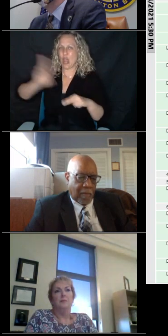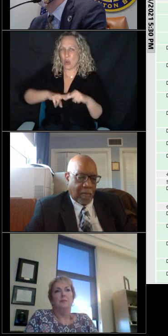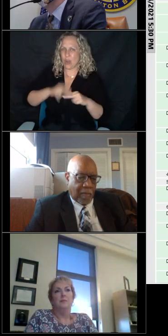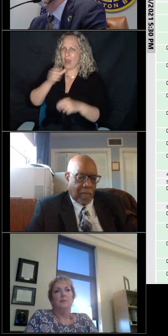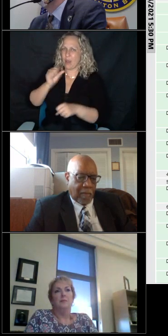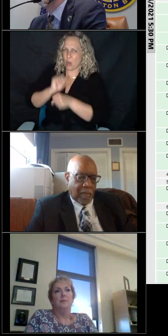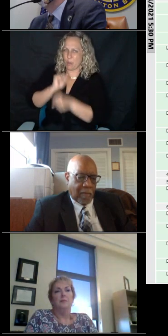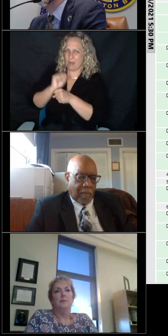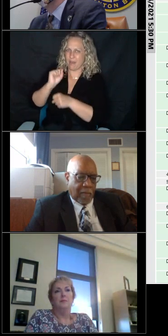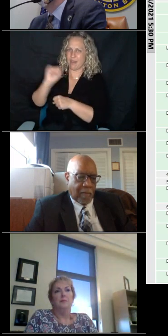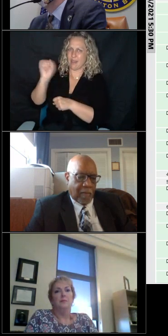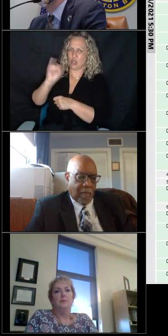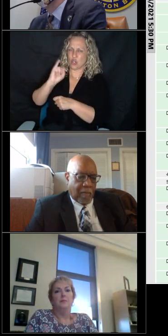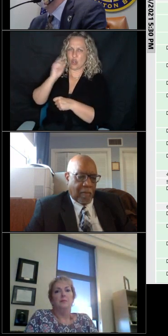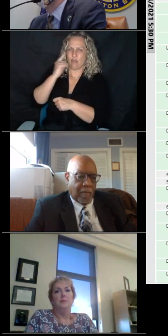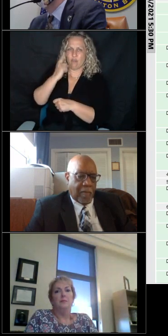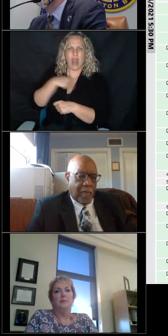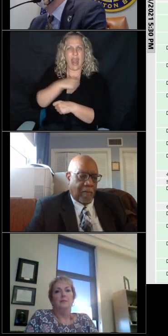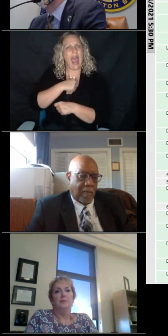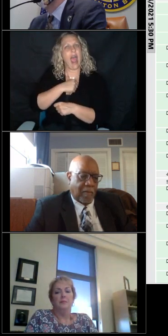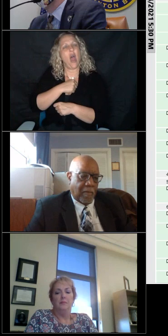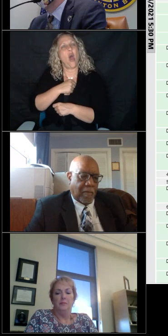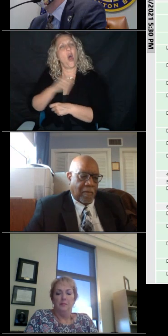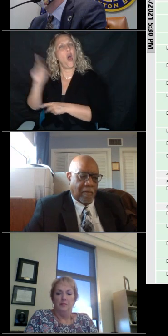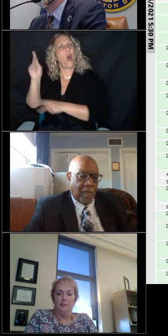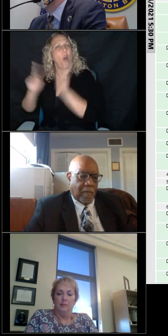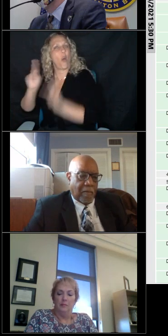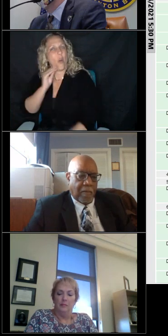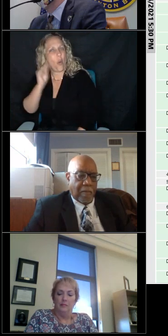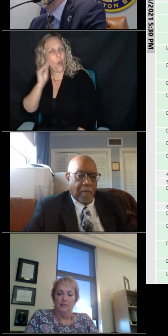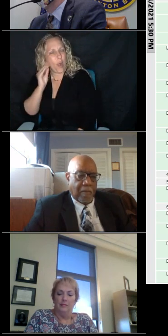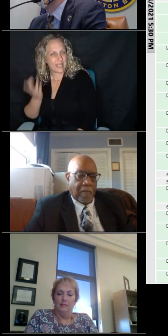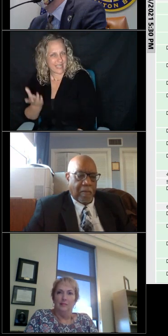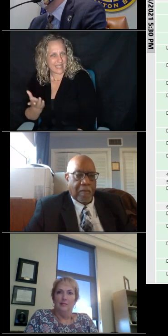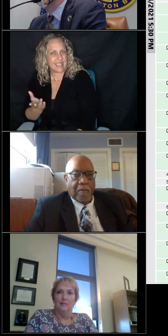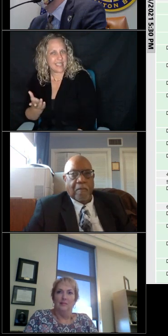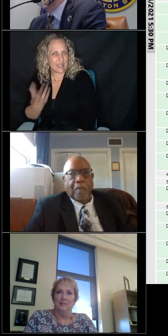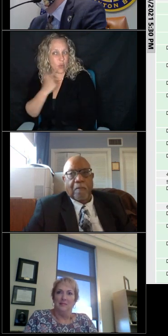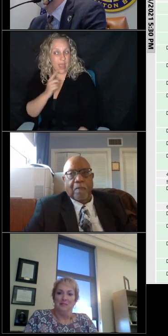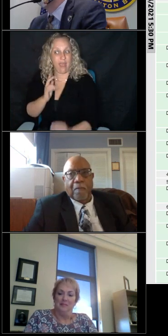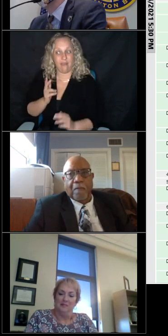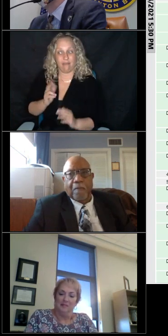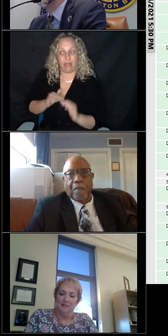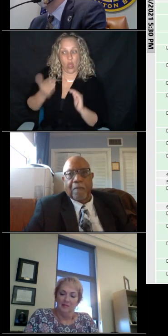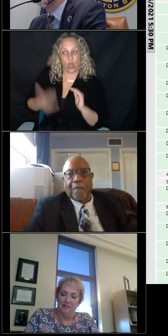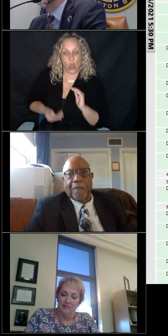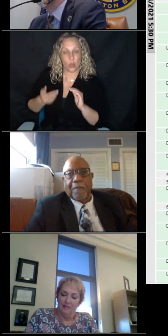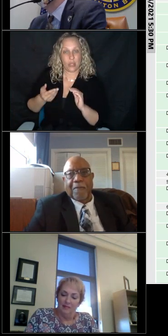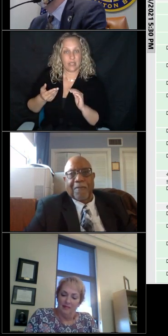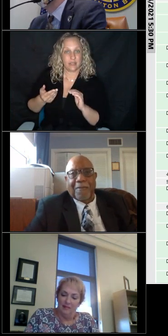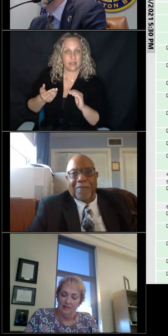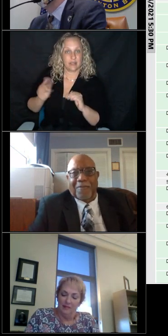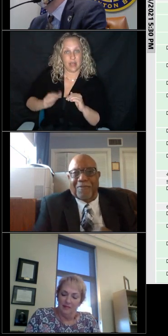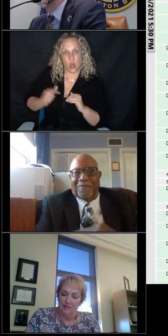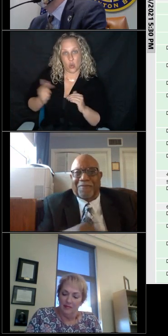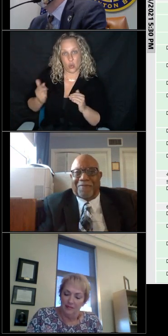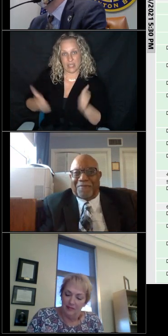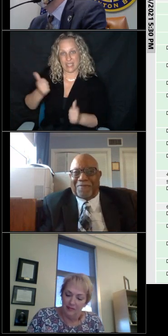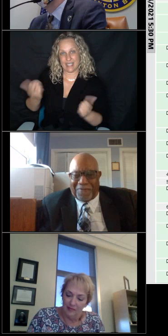unemployment insurance for our residents because we have one of the absolute lowest in the country.